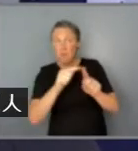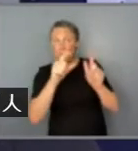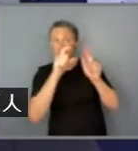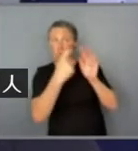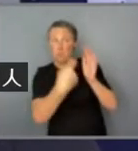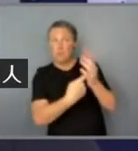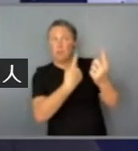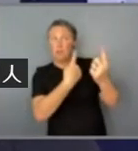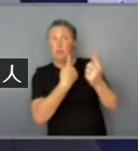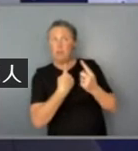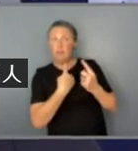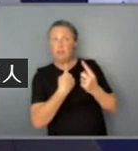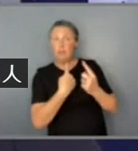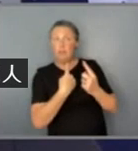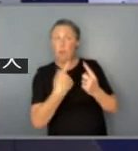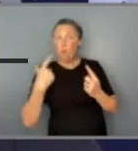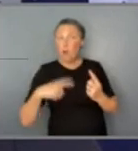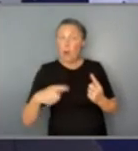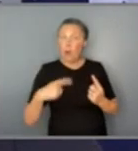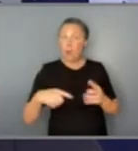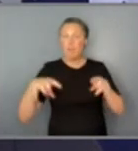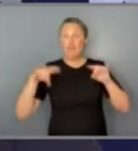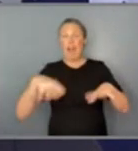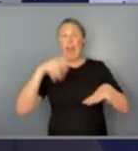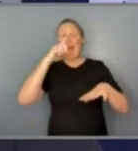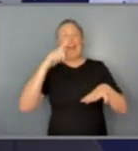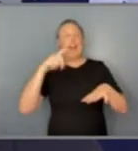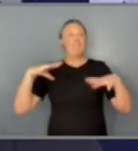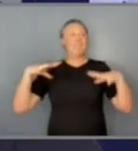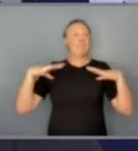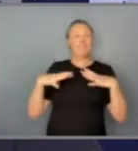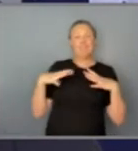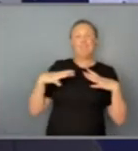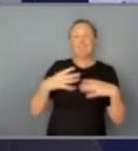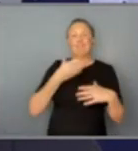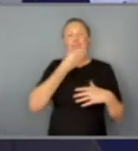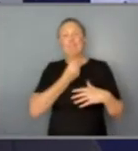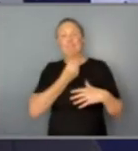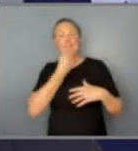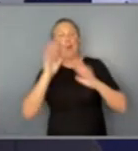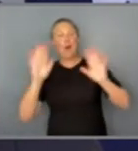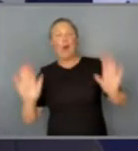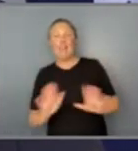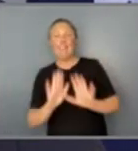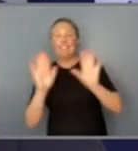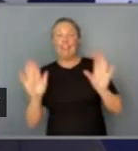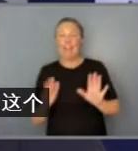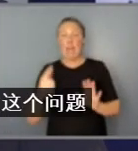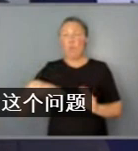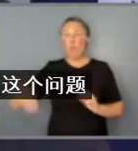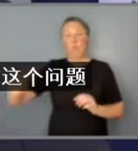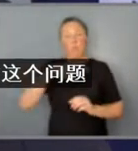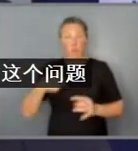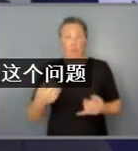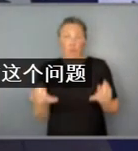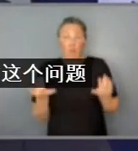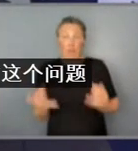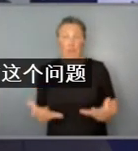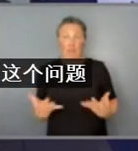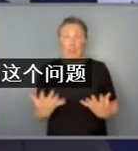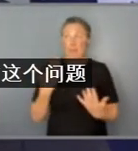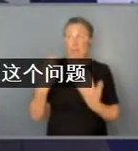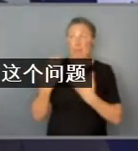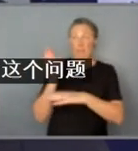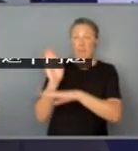mean that Australians can go into this break knowing that Australia is arguably better prepared to deal with this than almost any other country in the